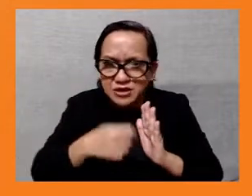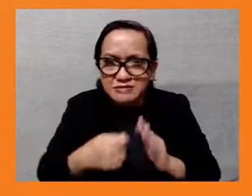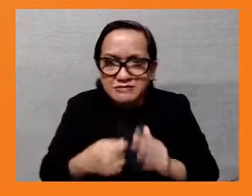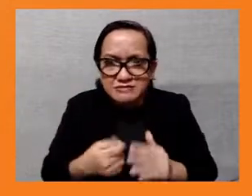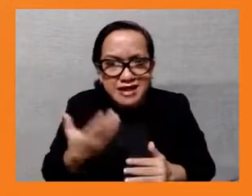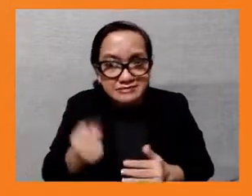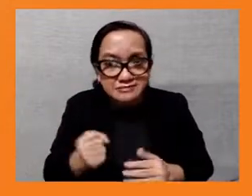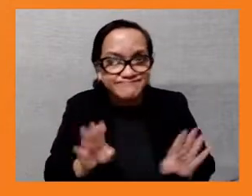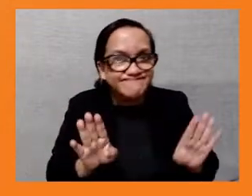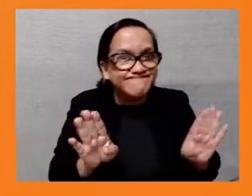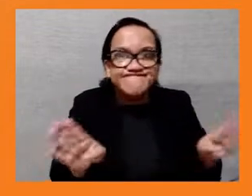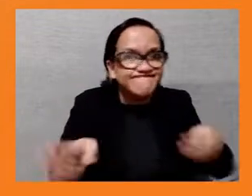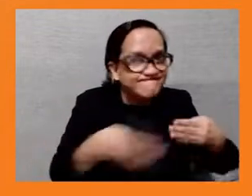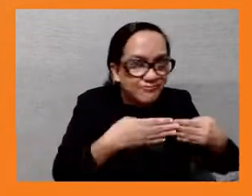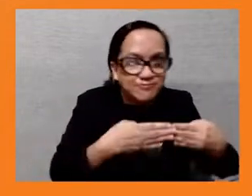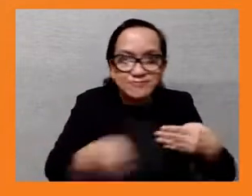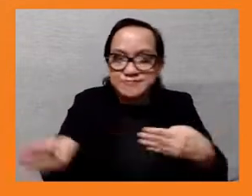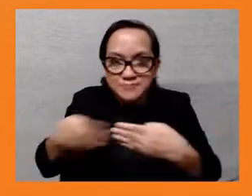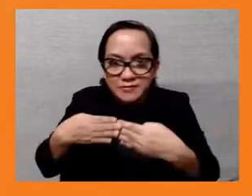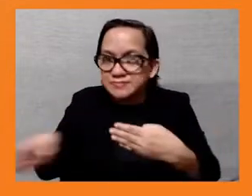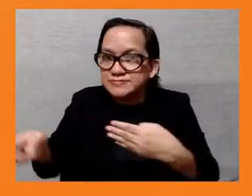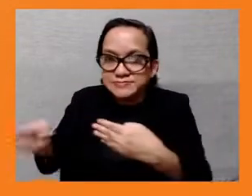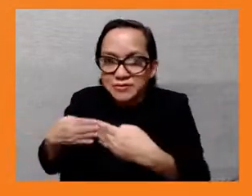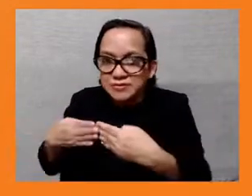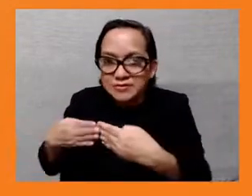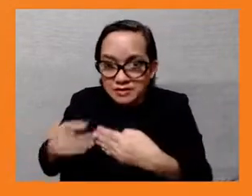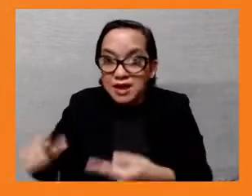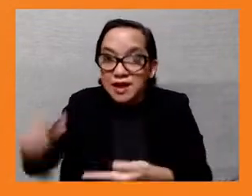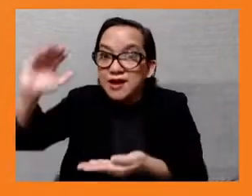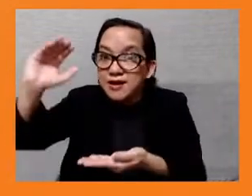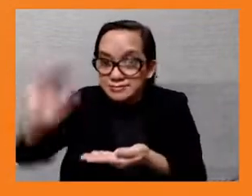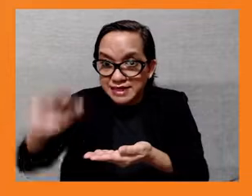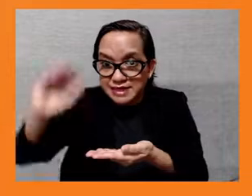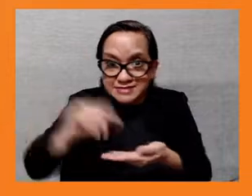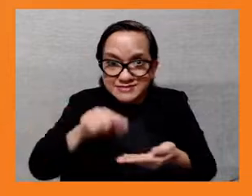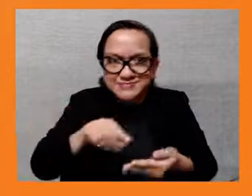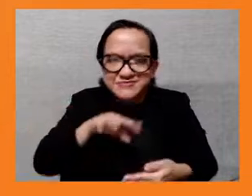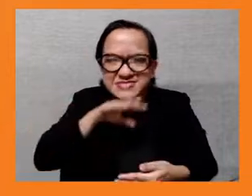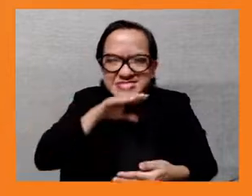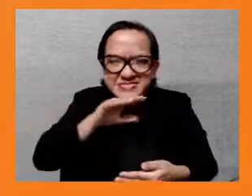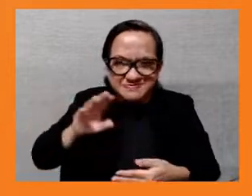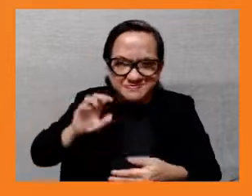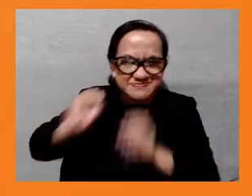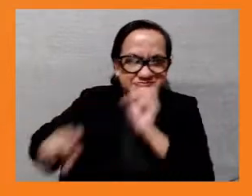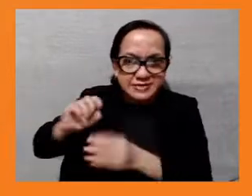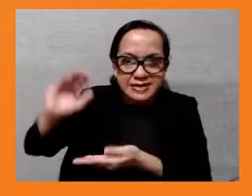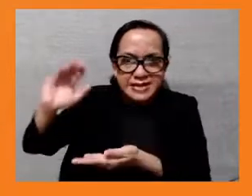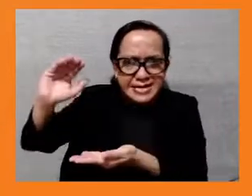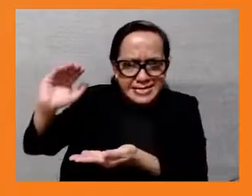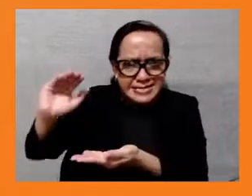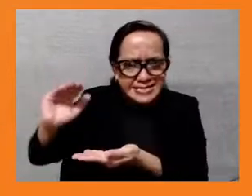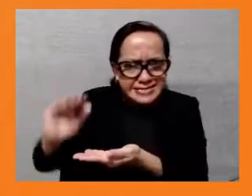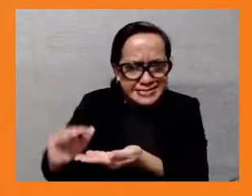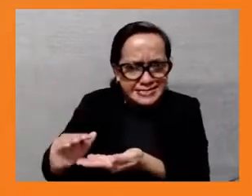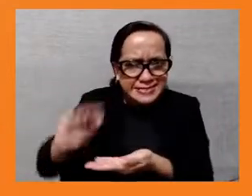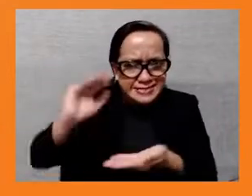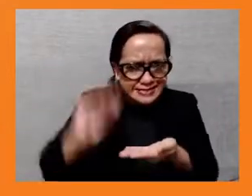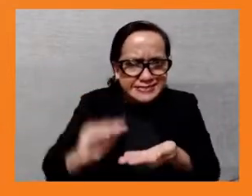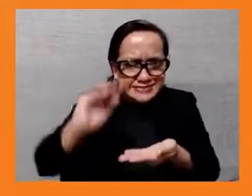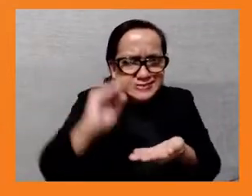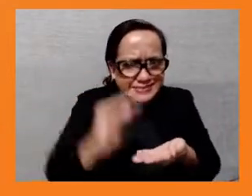accessible, expedient, and cognizant of the demands of the community? On a similar note, the next question is ADB